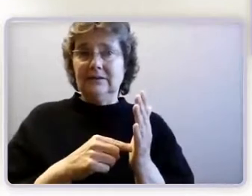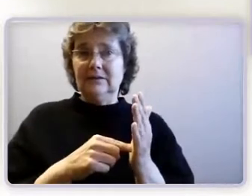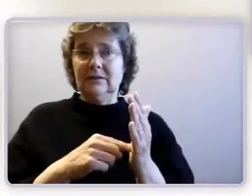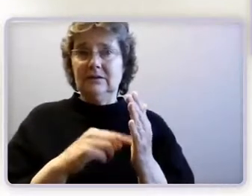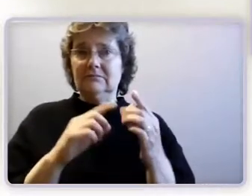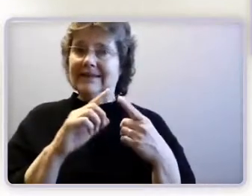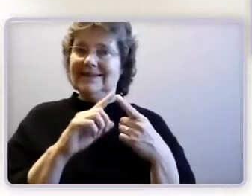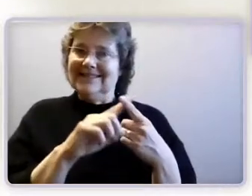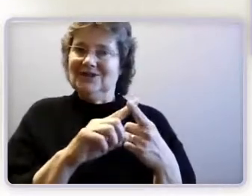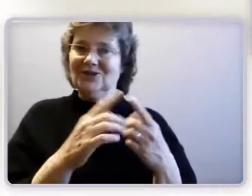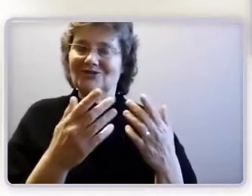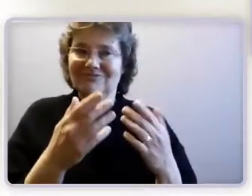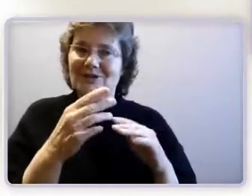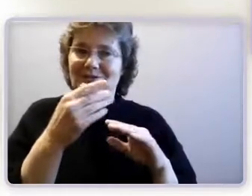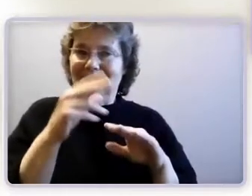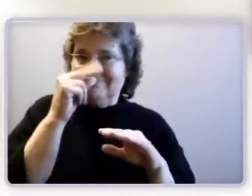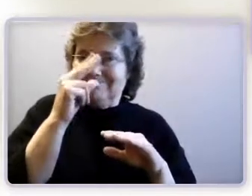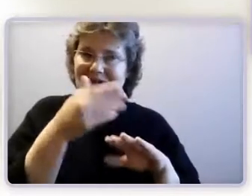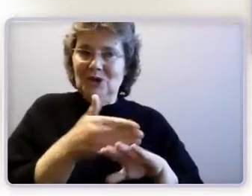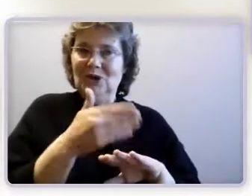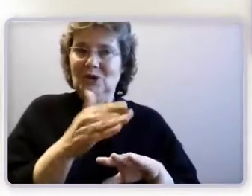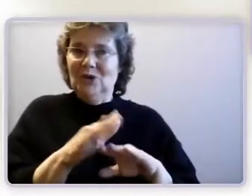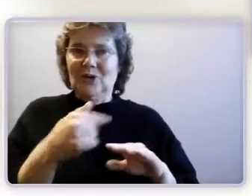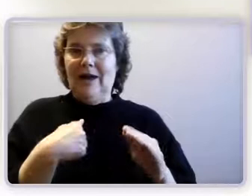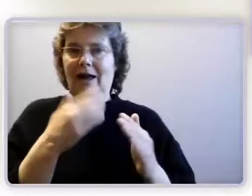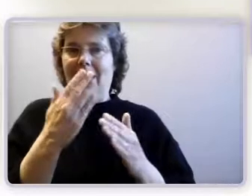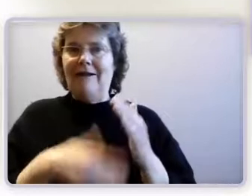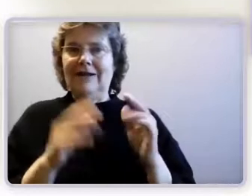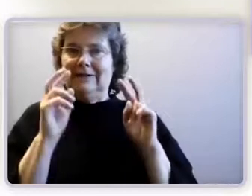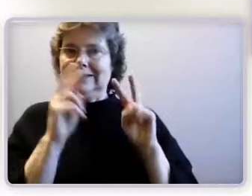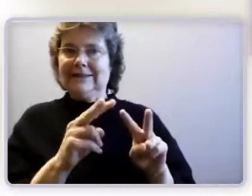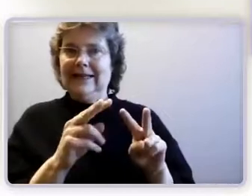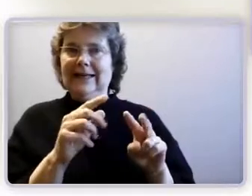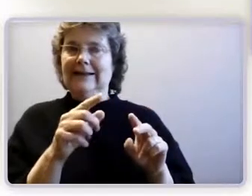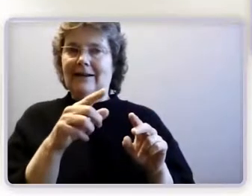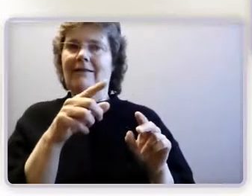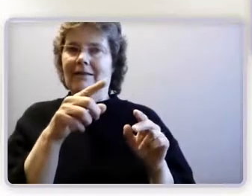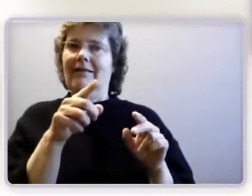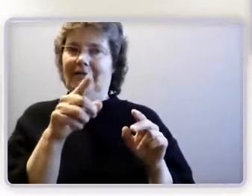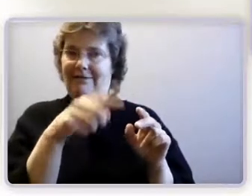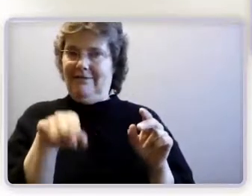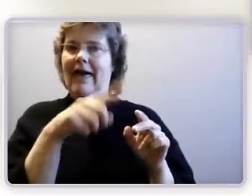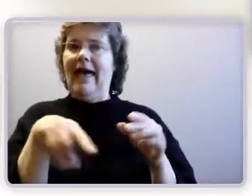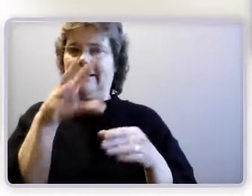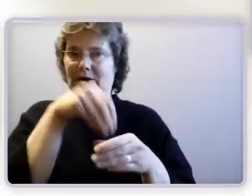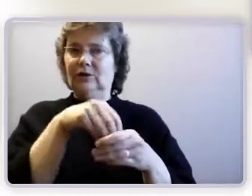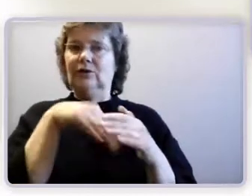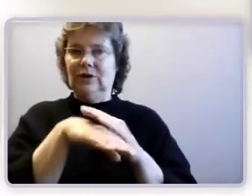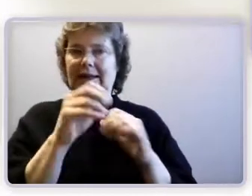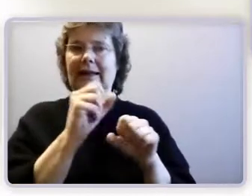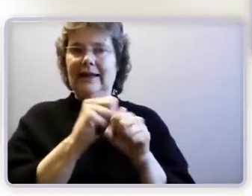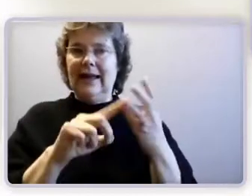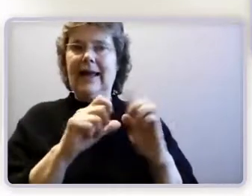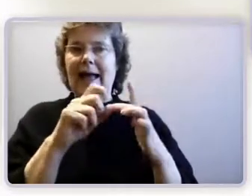young, I've never seen those particular issues included in a guardianship order where a